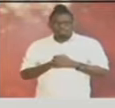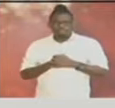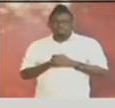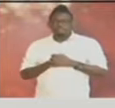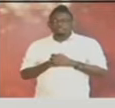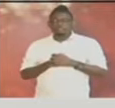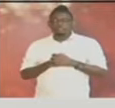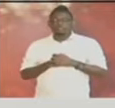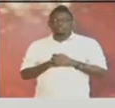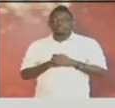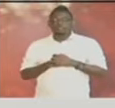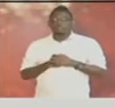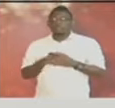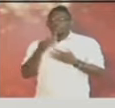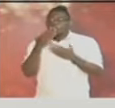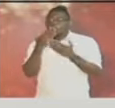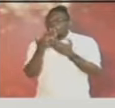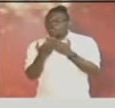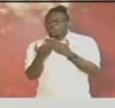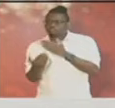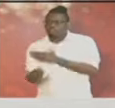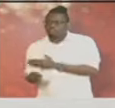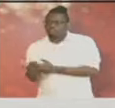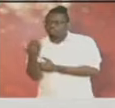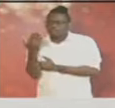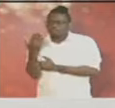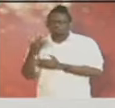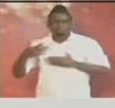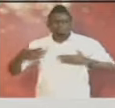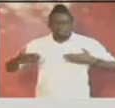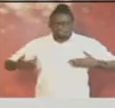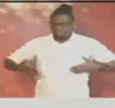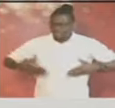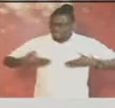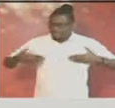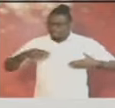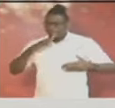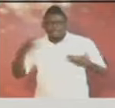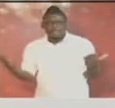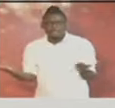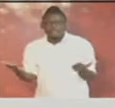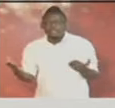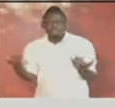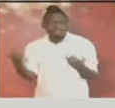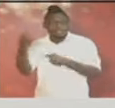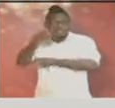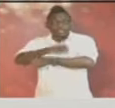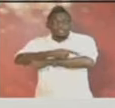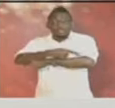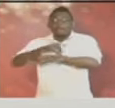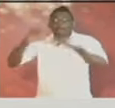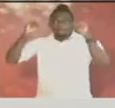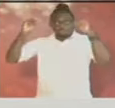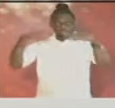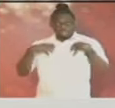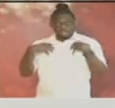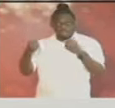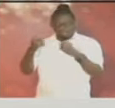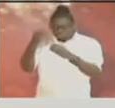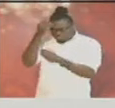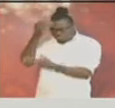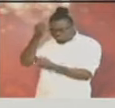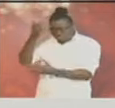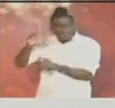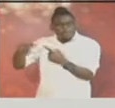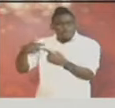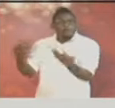Good morning. We are pleased that you are back with us today for the Ministry of Health's virtual media conference, which provides an